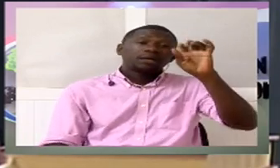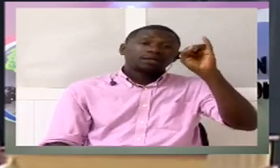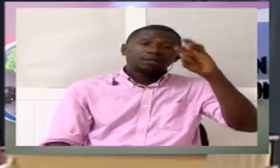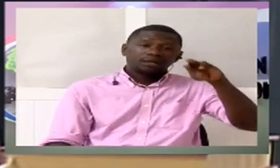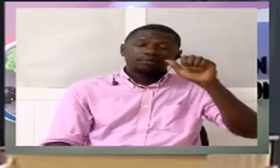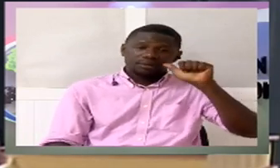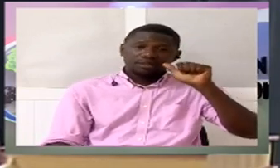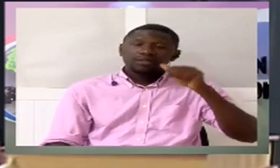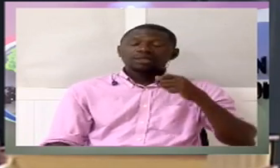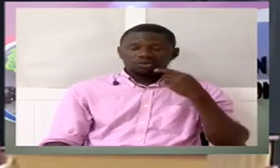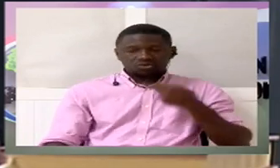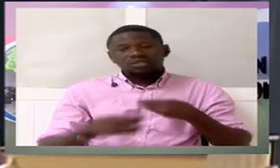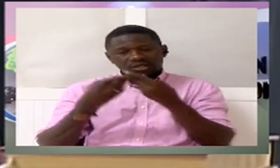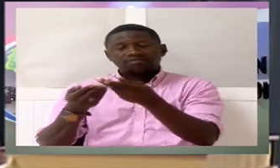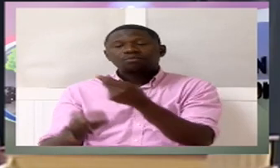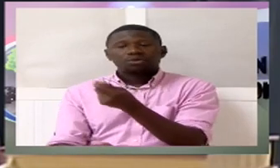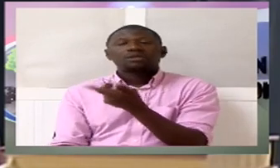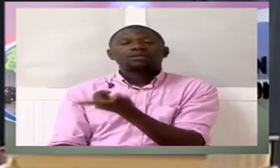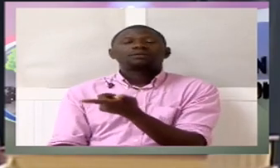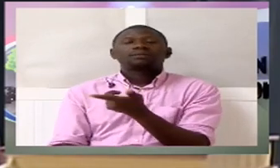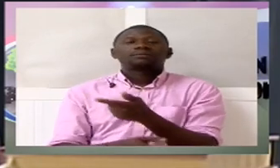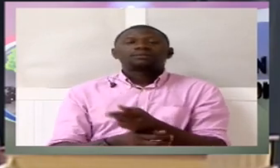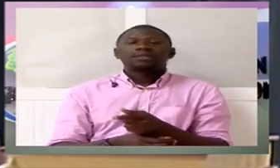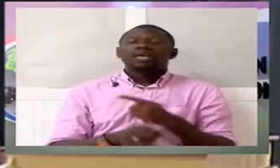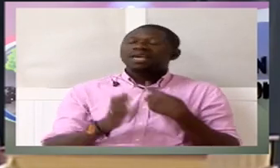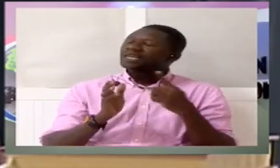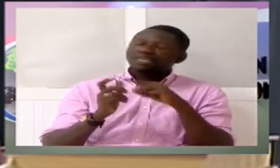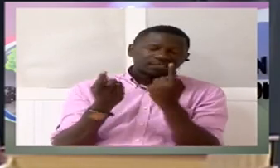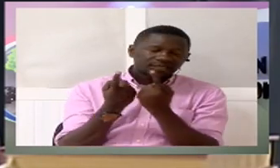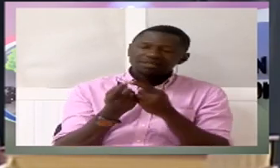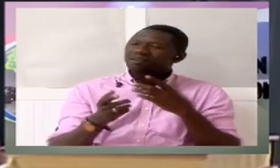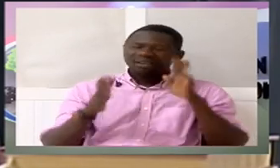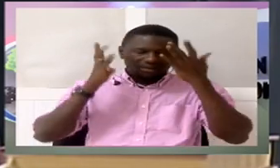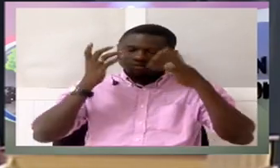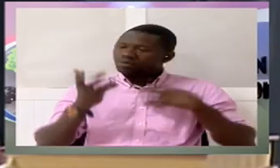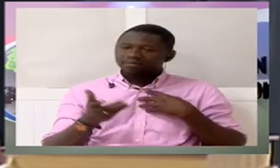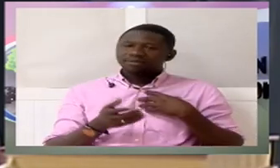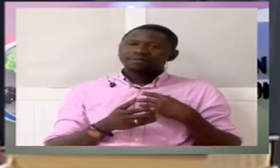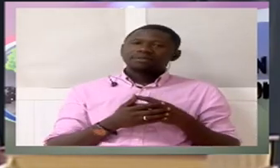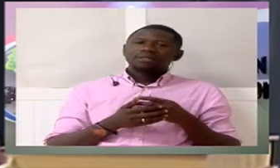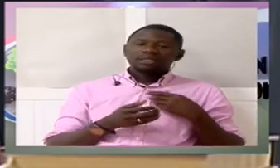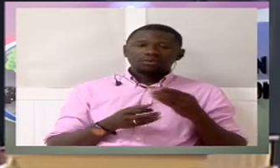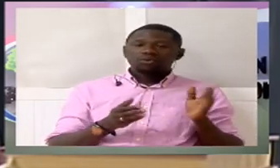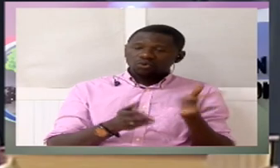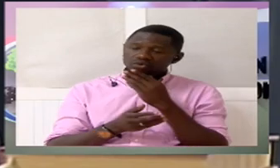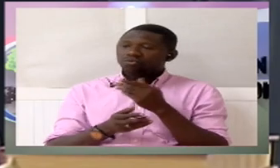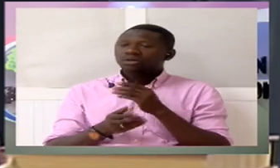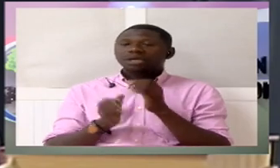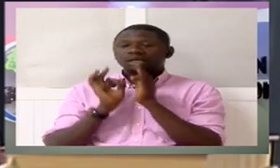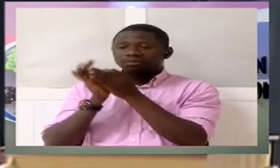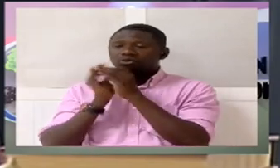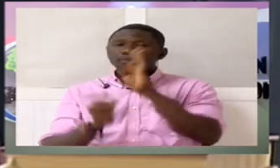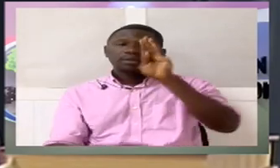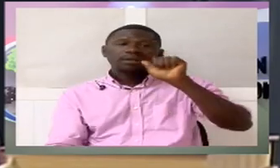He too used to give him. And whenever they had any problem, you'll go to Baba and tell